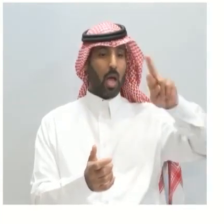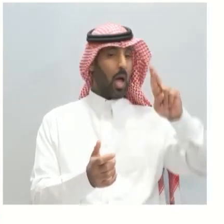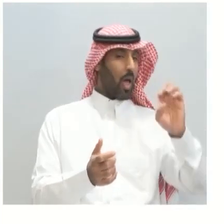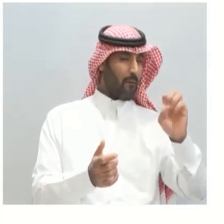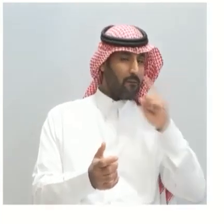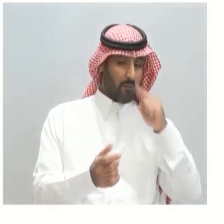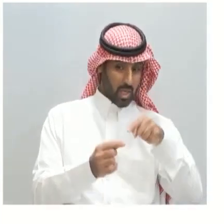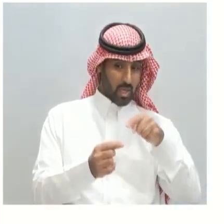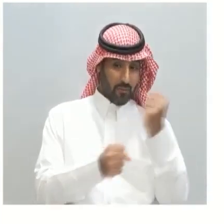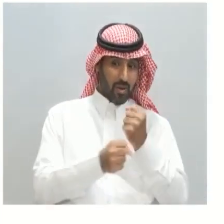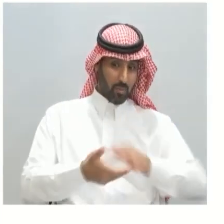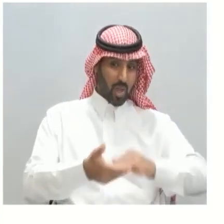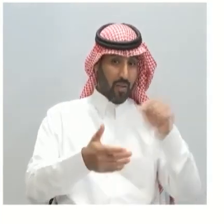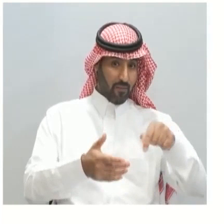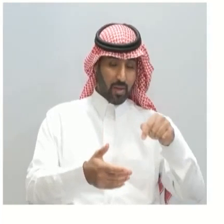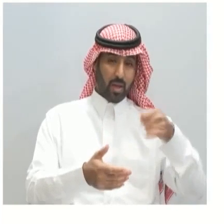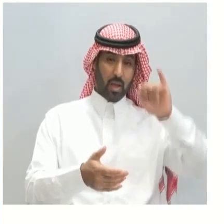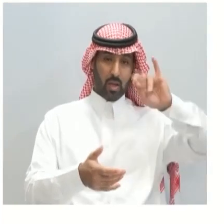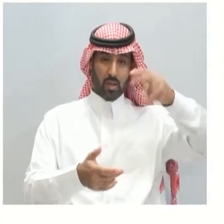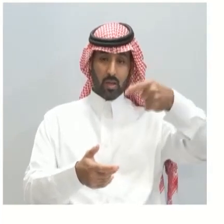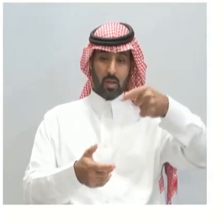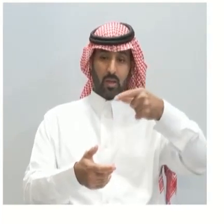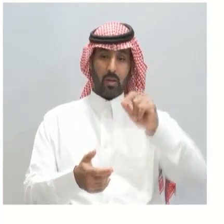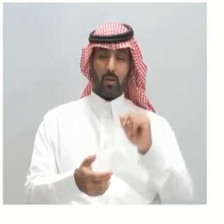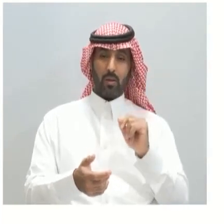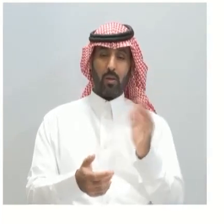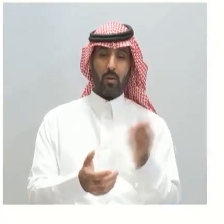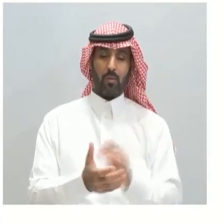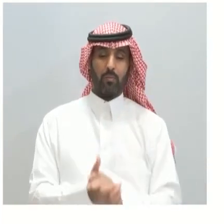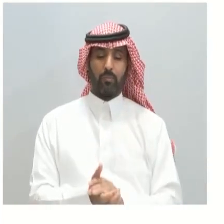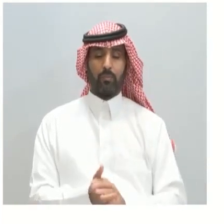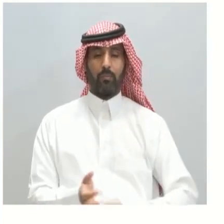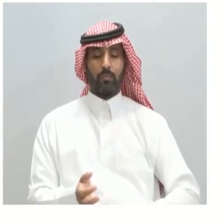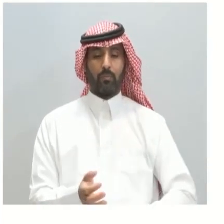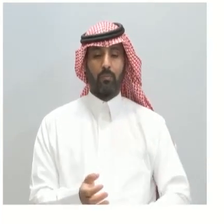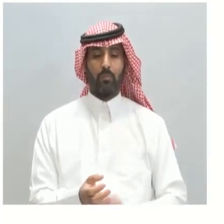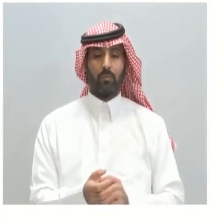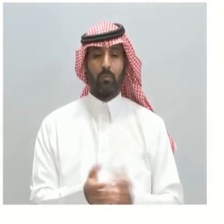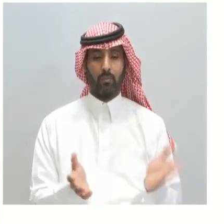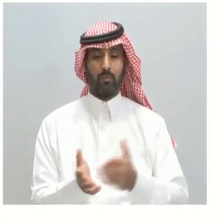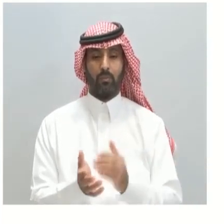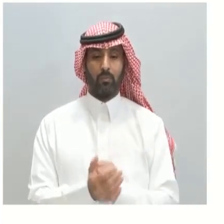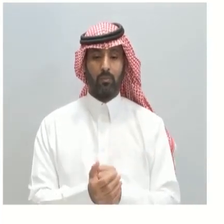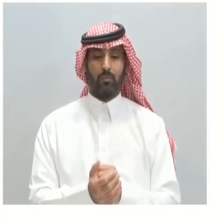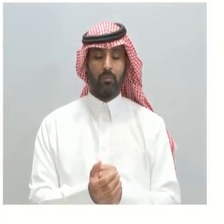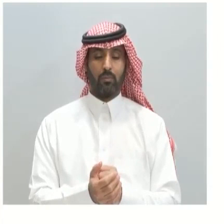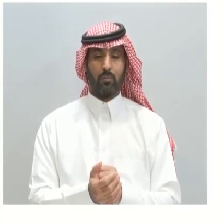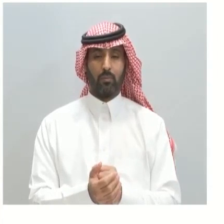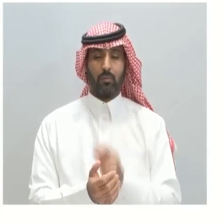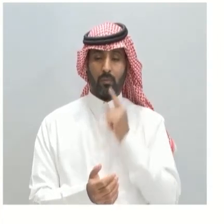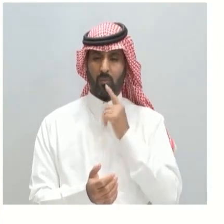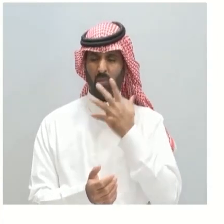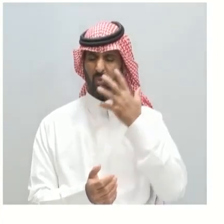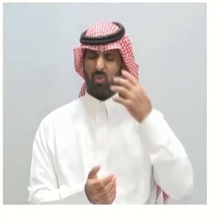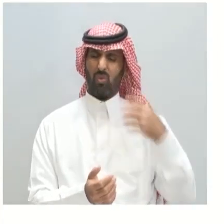on. I think that is, are, and so on. So let's use some of these words here.